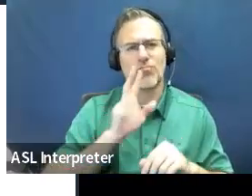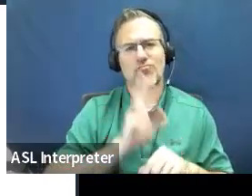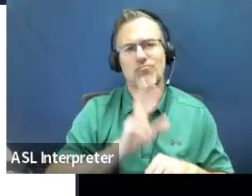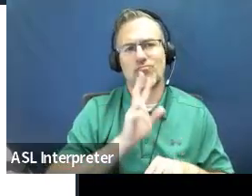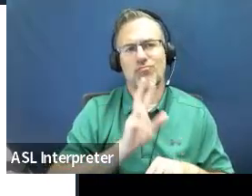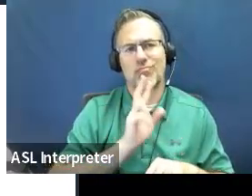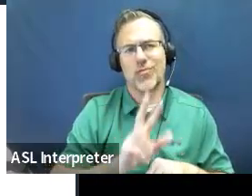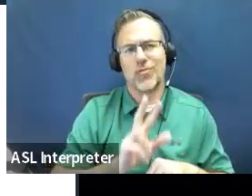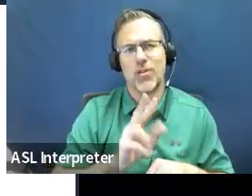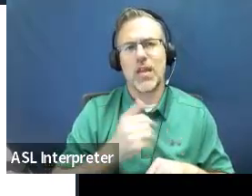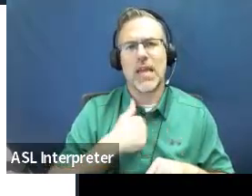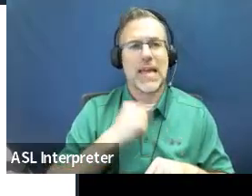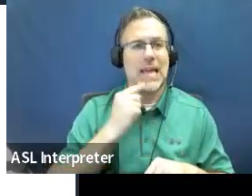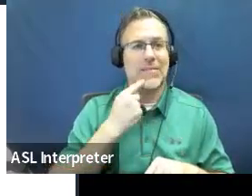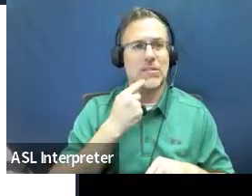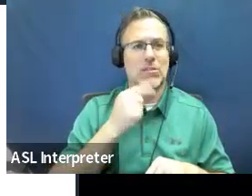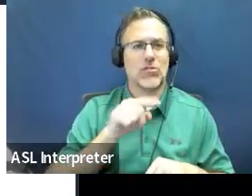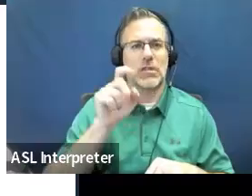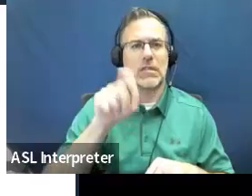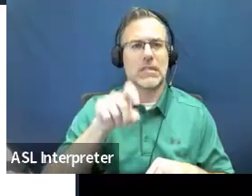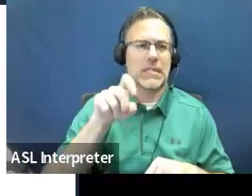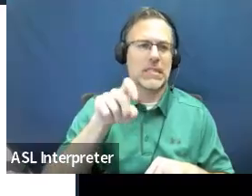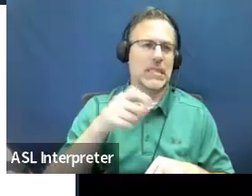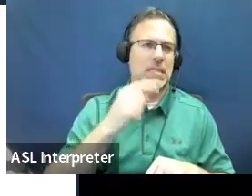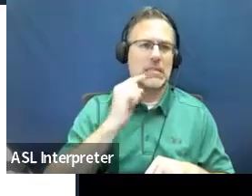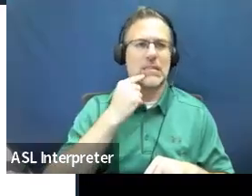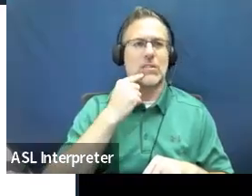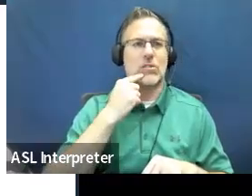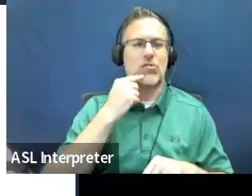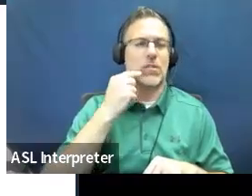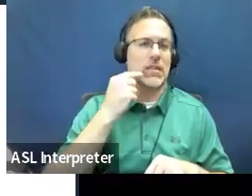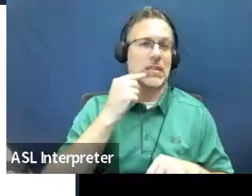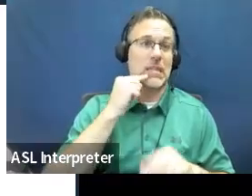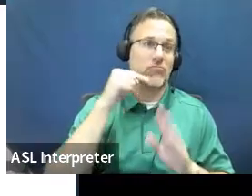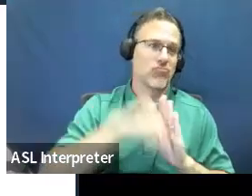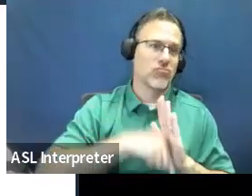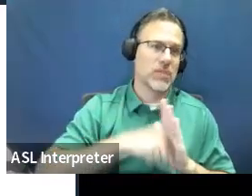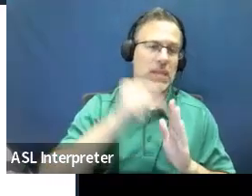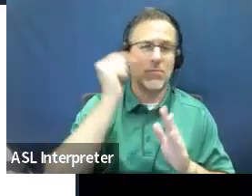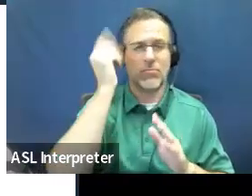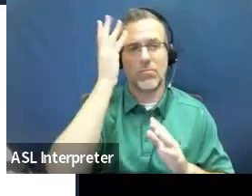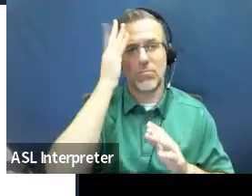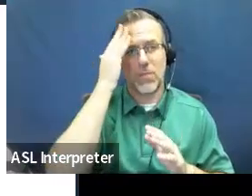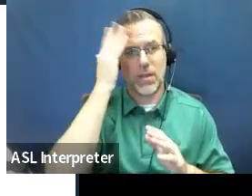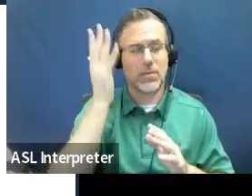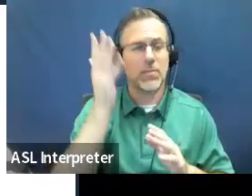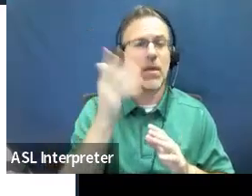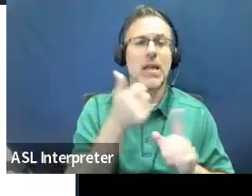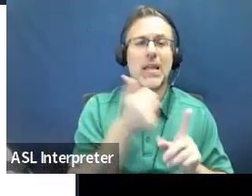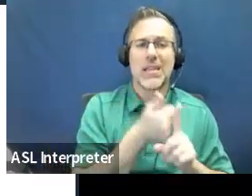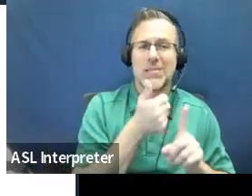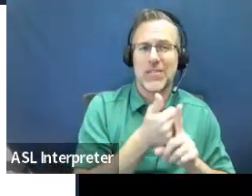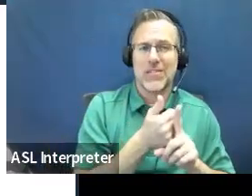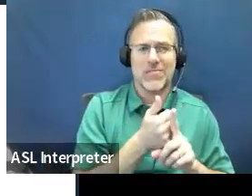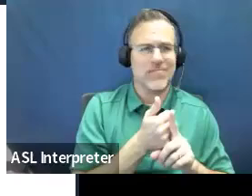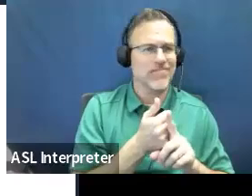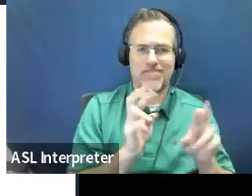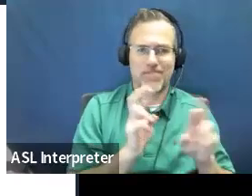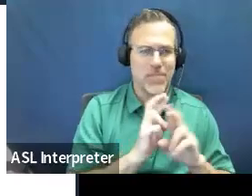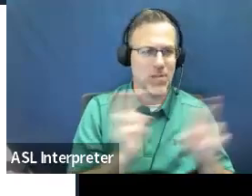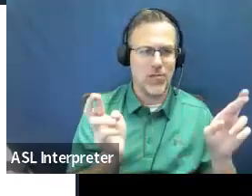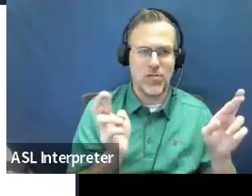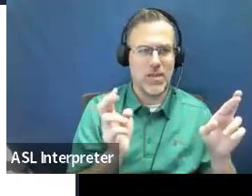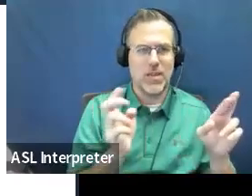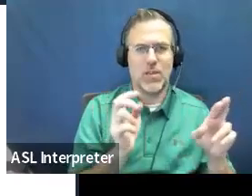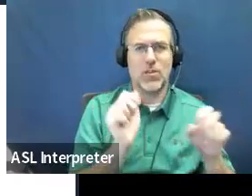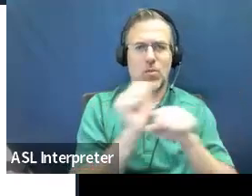have some significant needs, maybe significant autism. They're not ready to